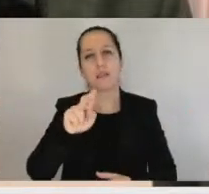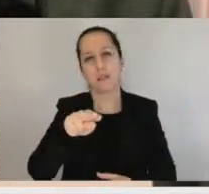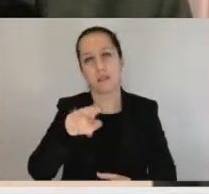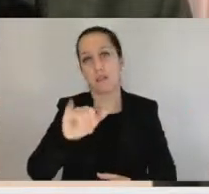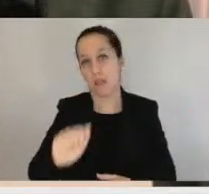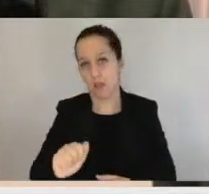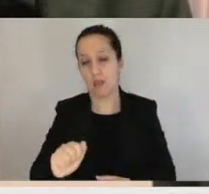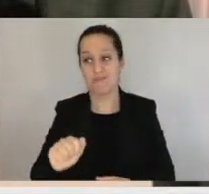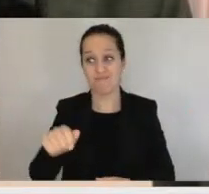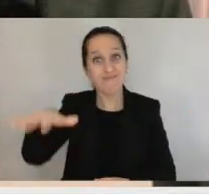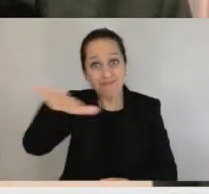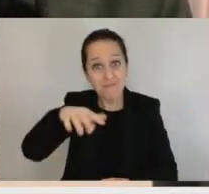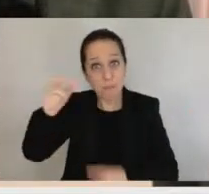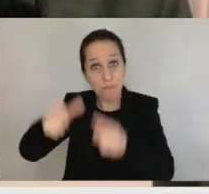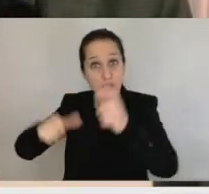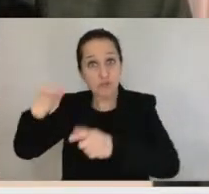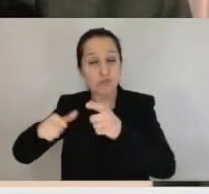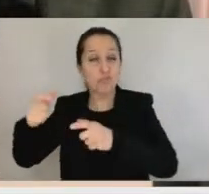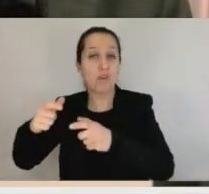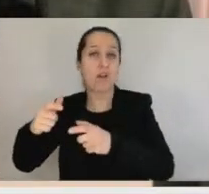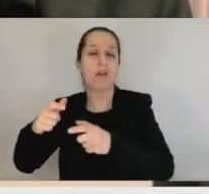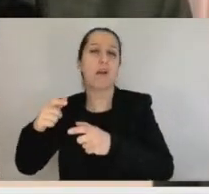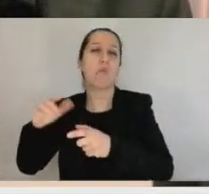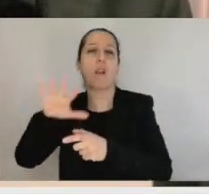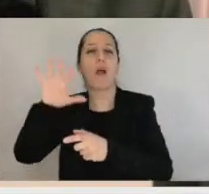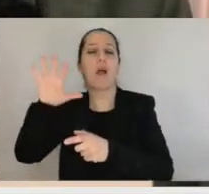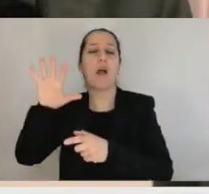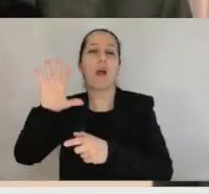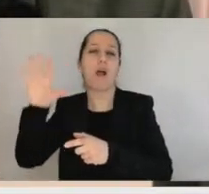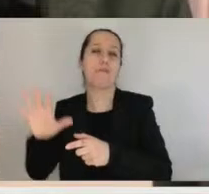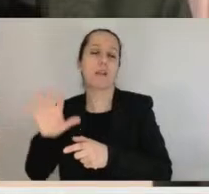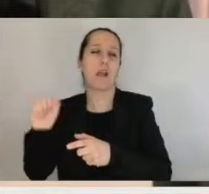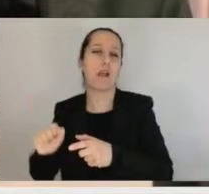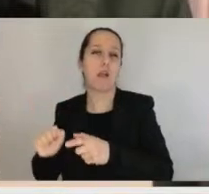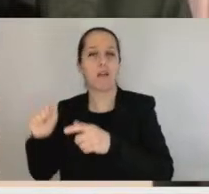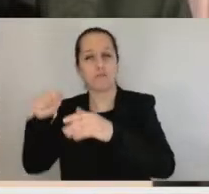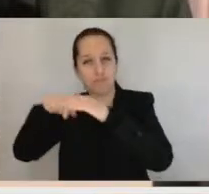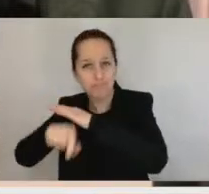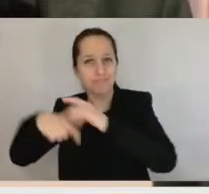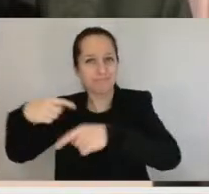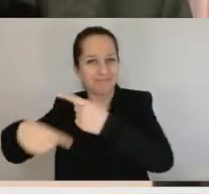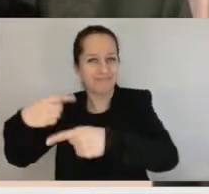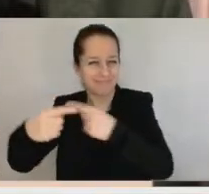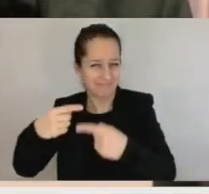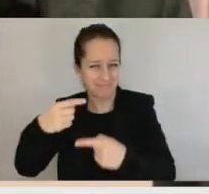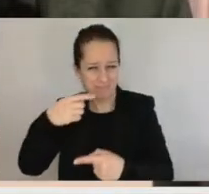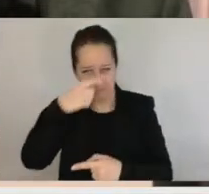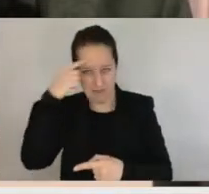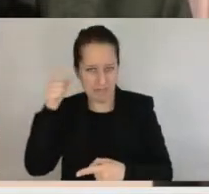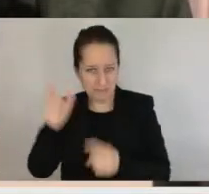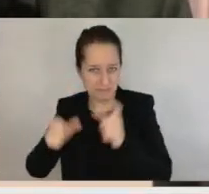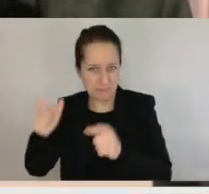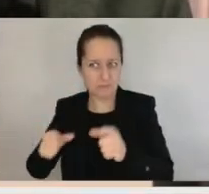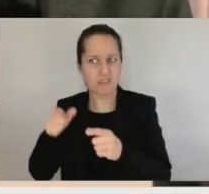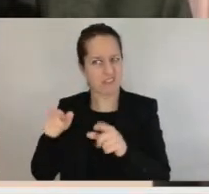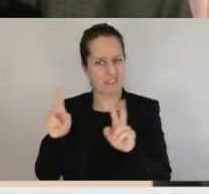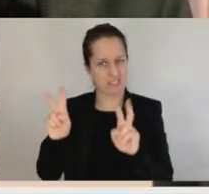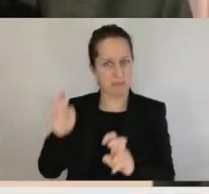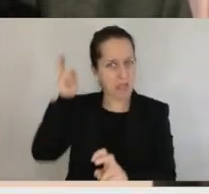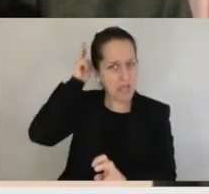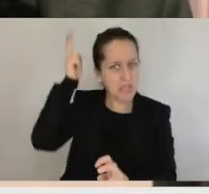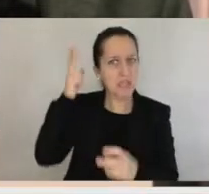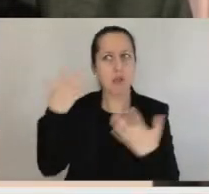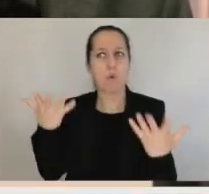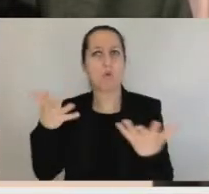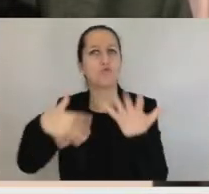Afro population has health conditions that are worse, is it because of the ethnic condition or the social